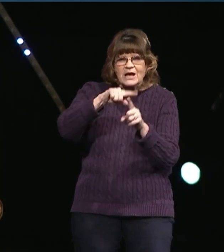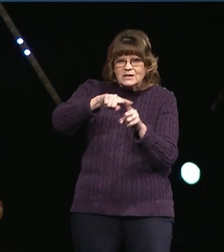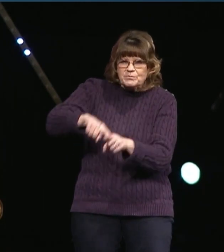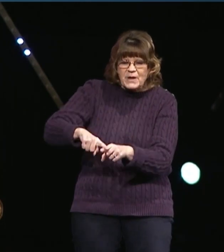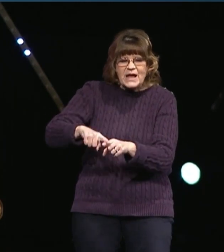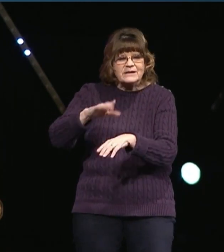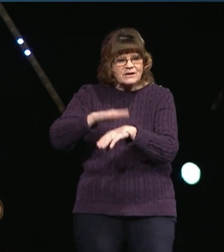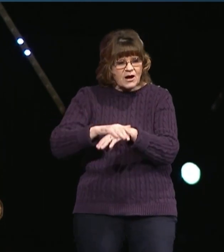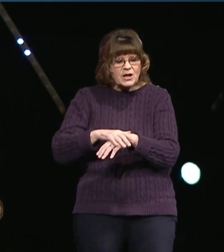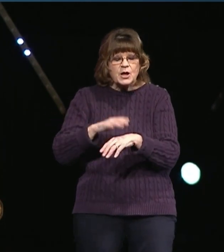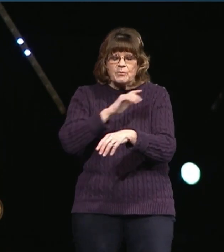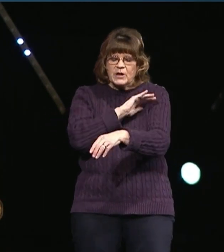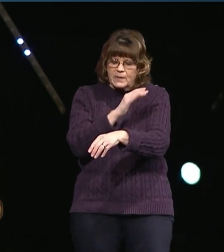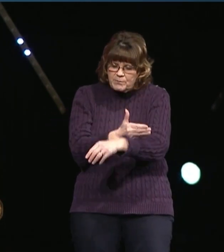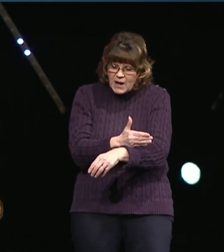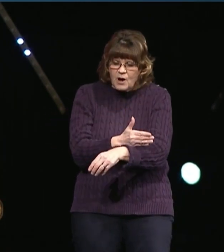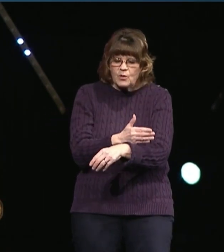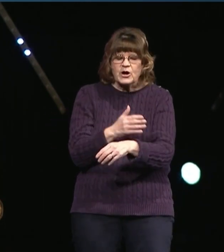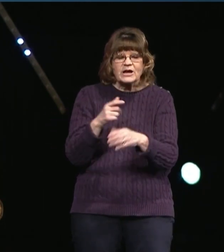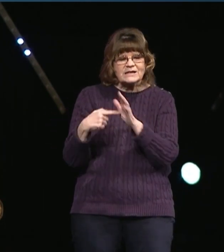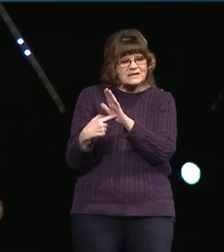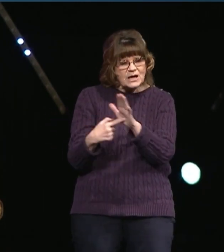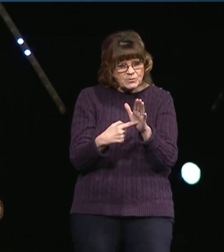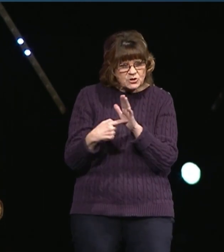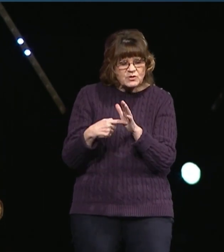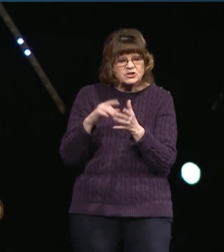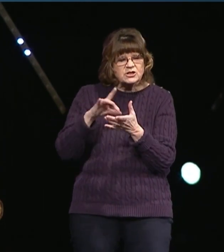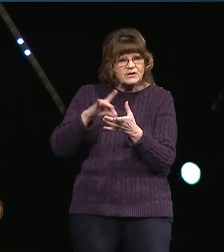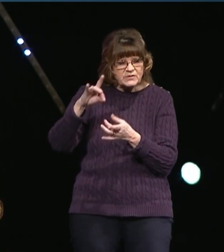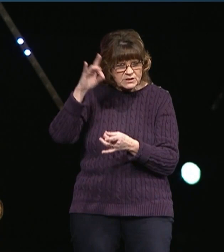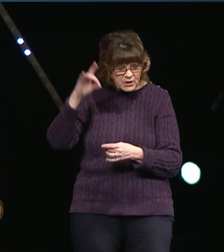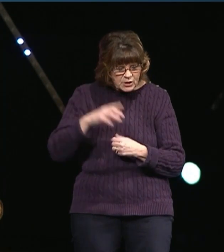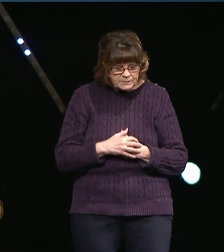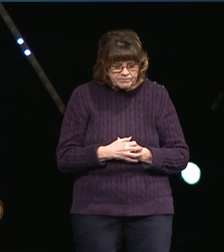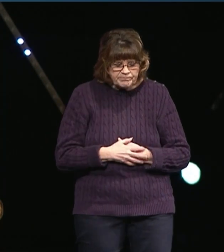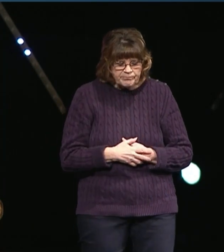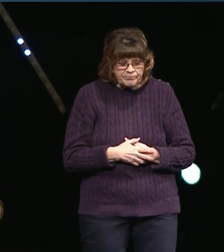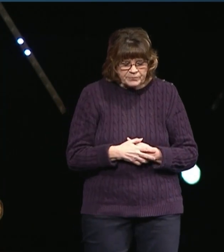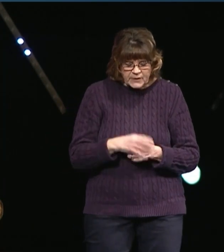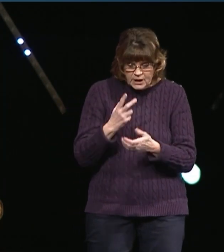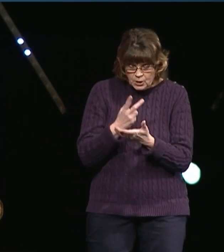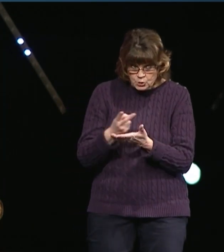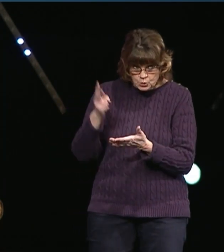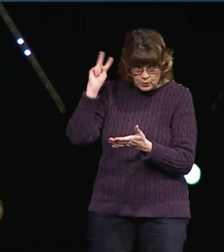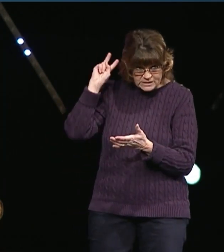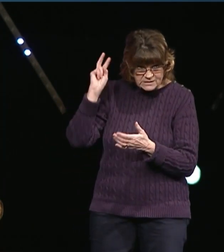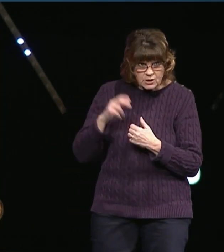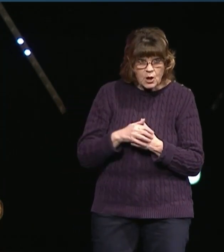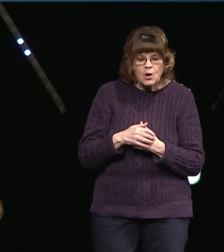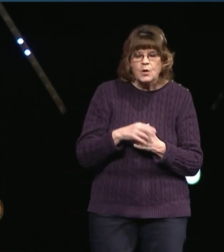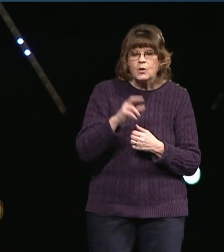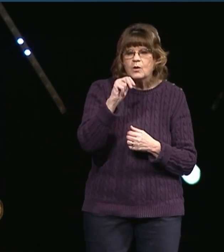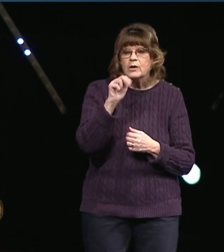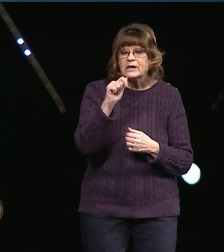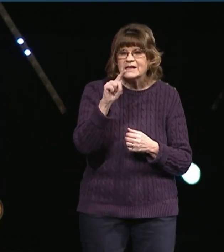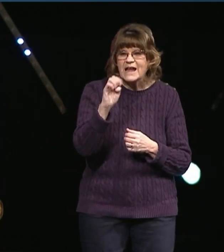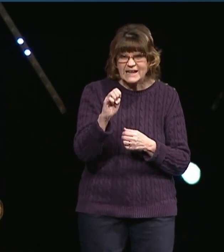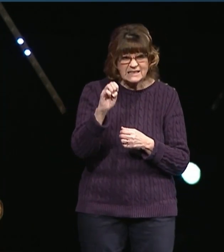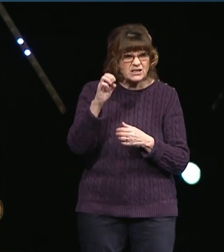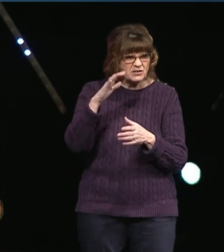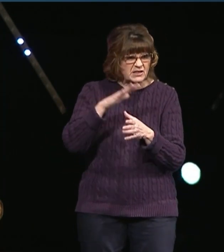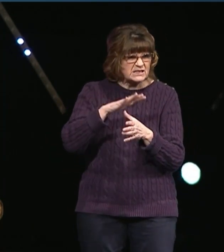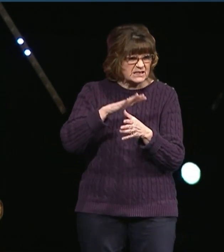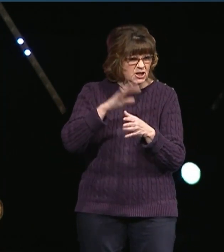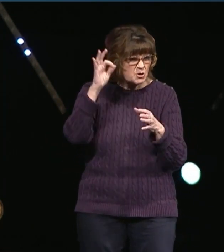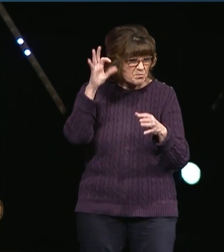the power of God. Demonstrations of the Spirit. A couple weeks ago, Nate Petzl, the senior pastor here, stood on